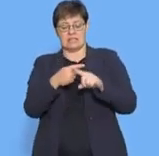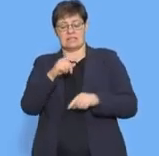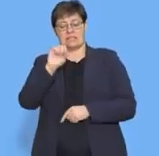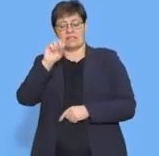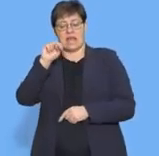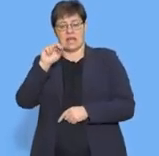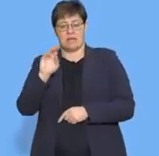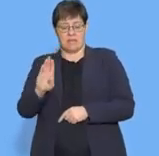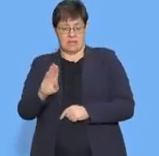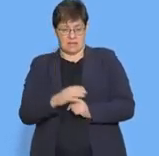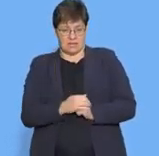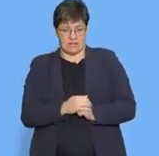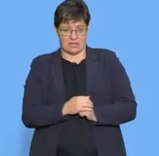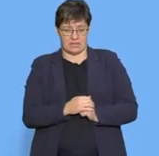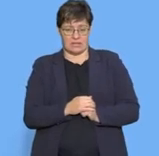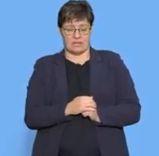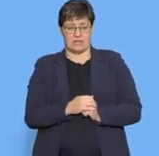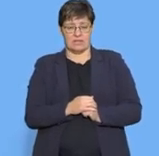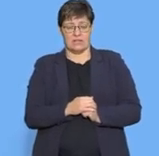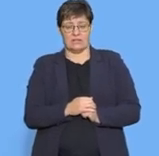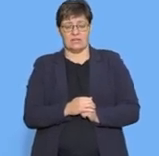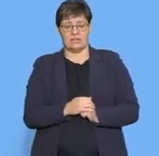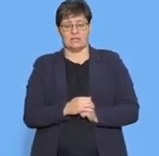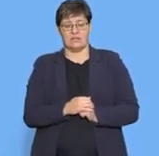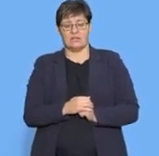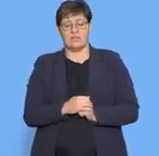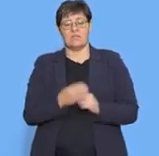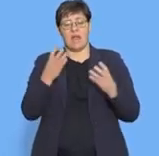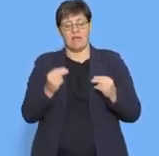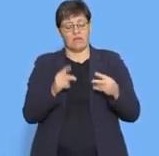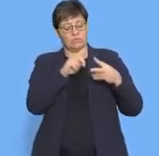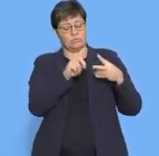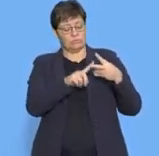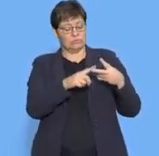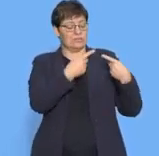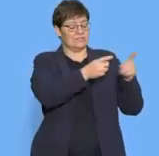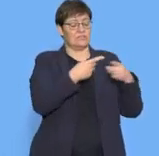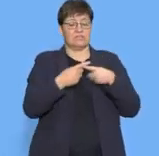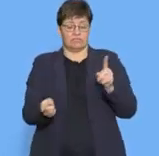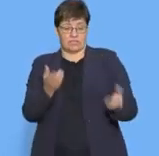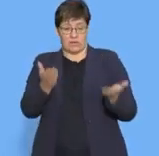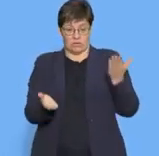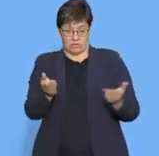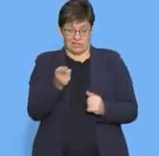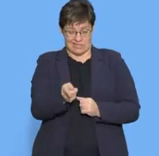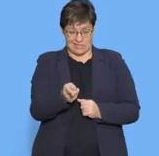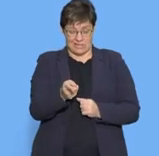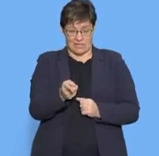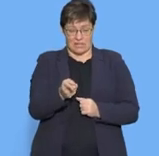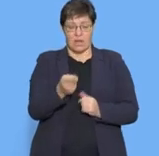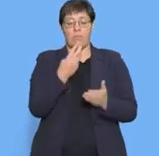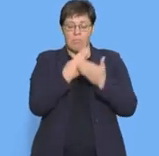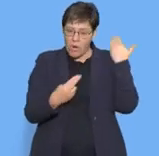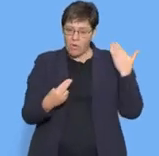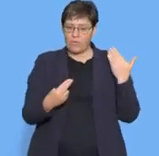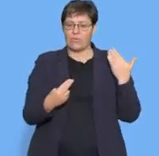B. Now, where are we going with this proof? So we've got two different equations that